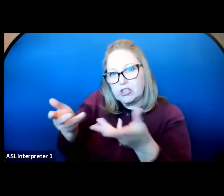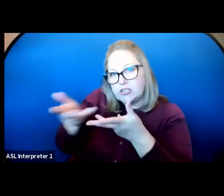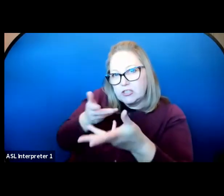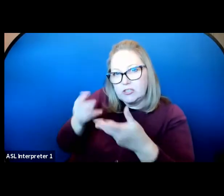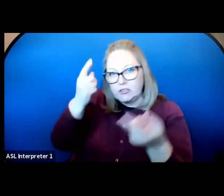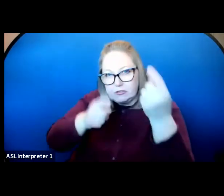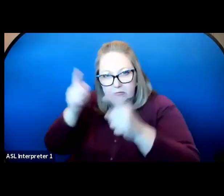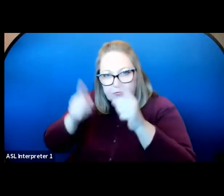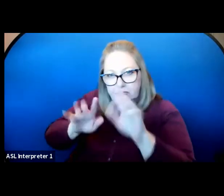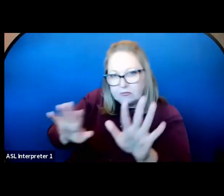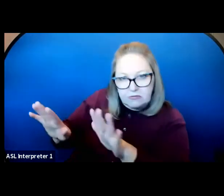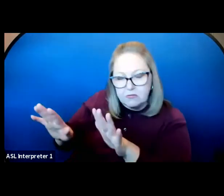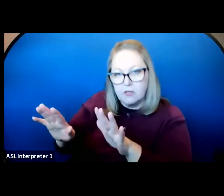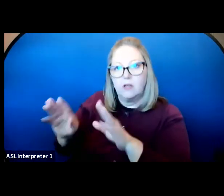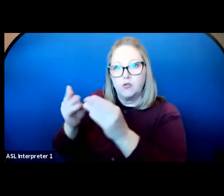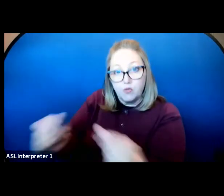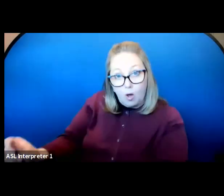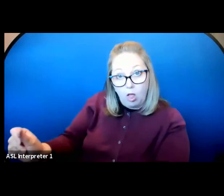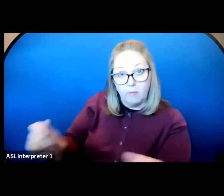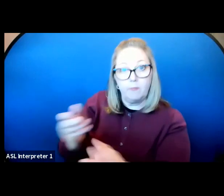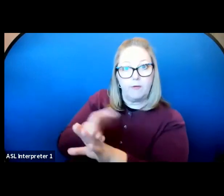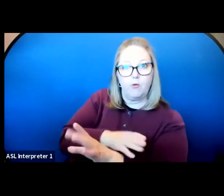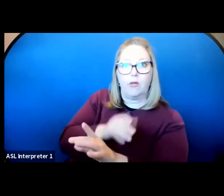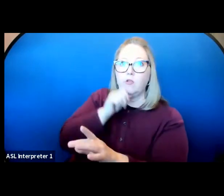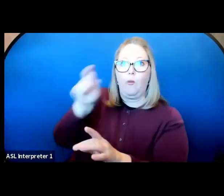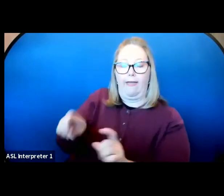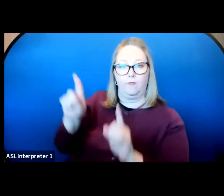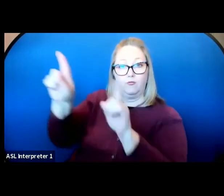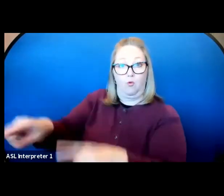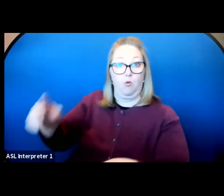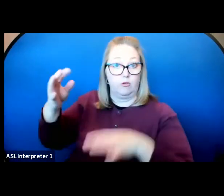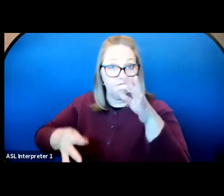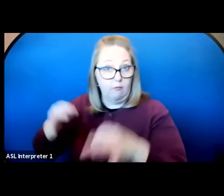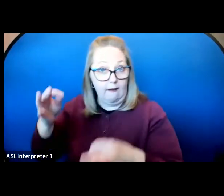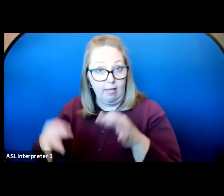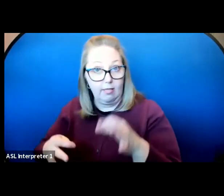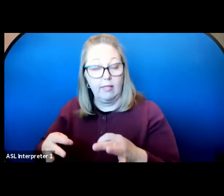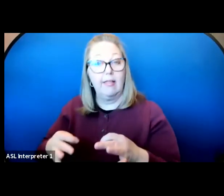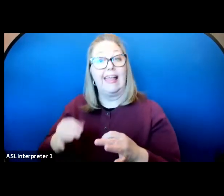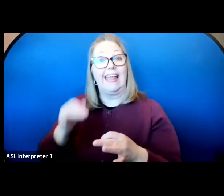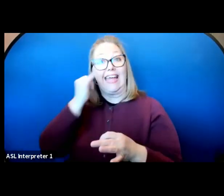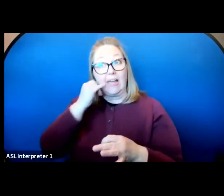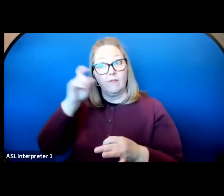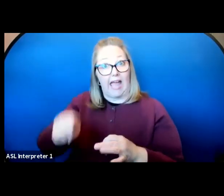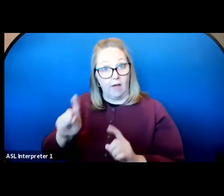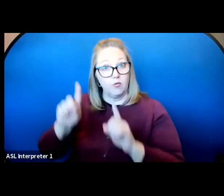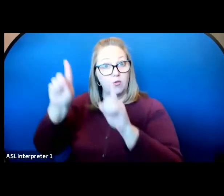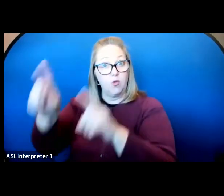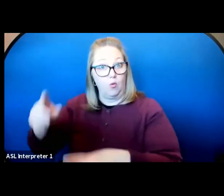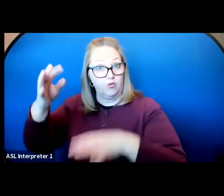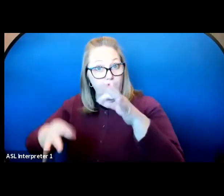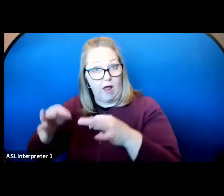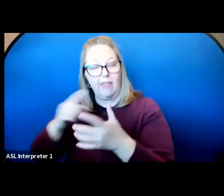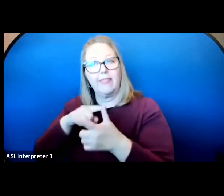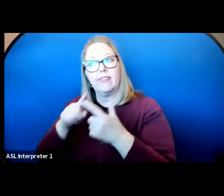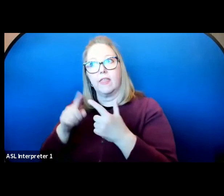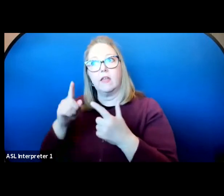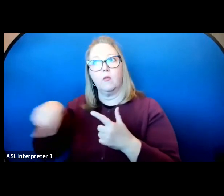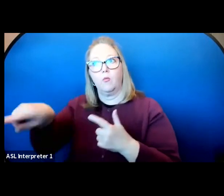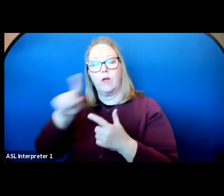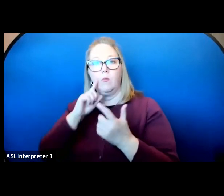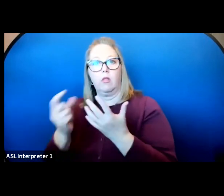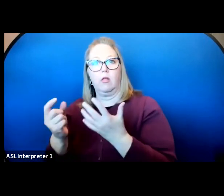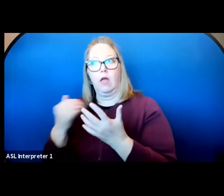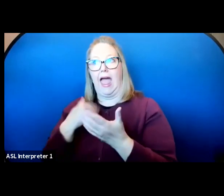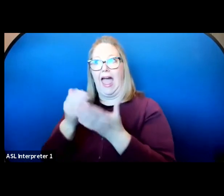mediation, to work with the courts and Clark County to prioritize those cases for rental assistance if they are